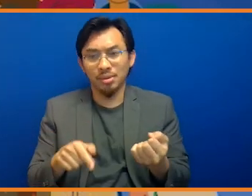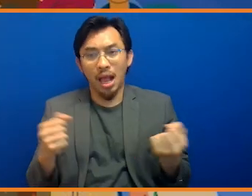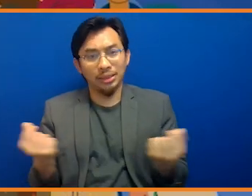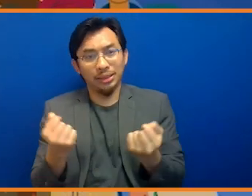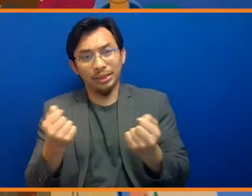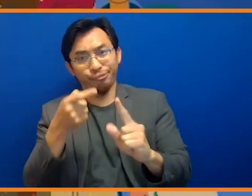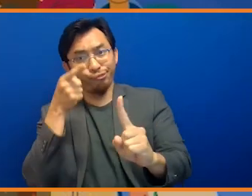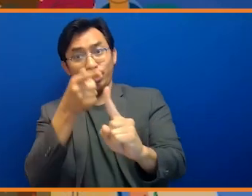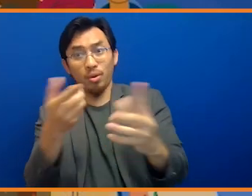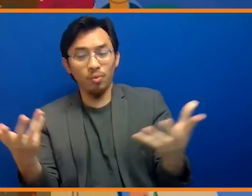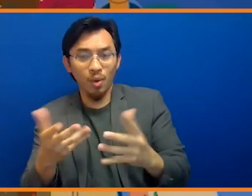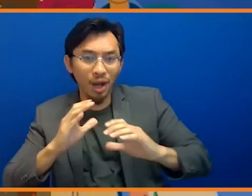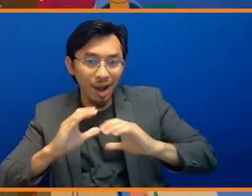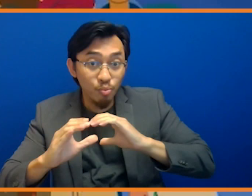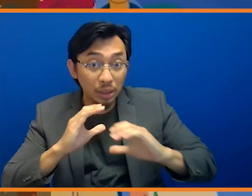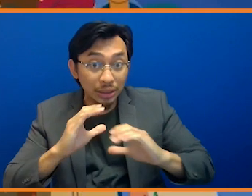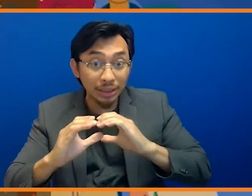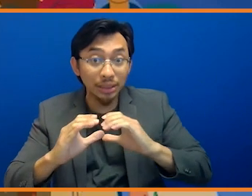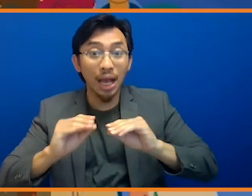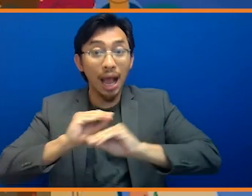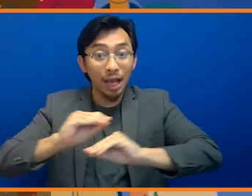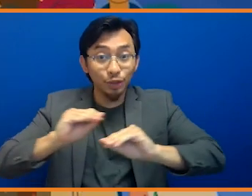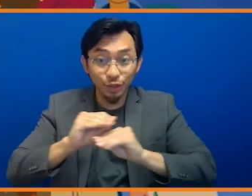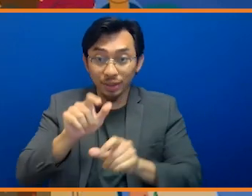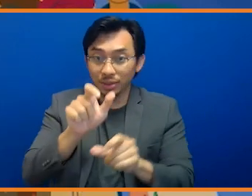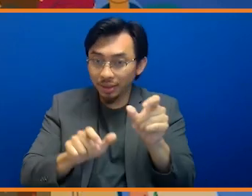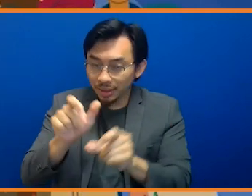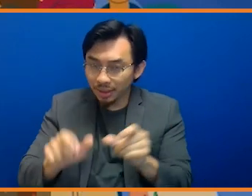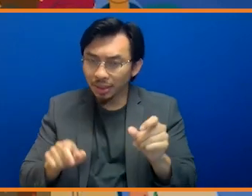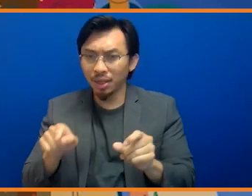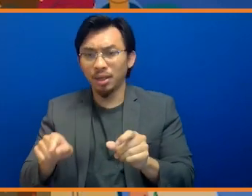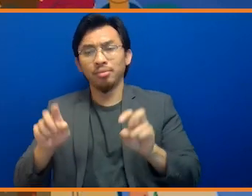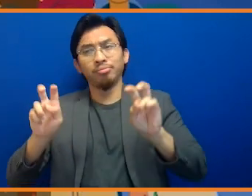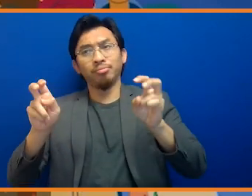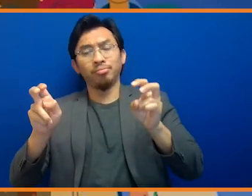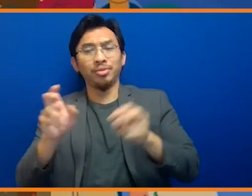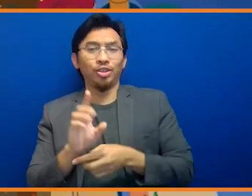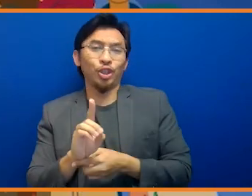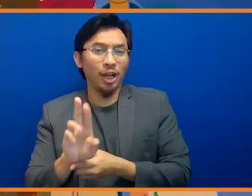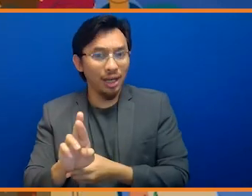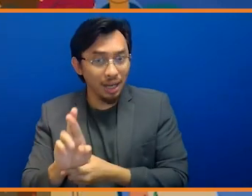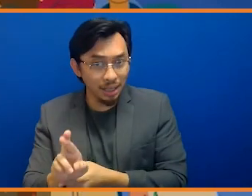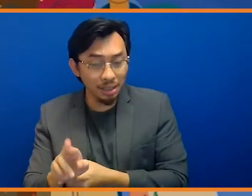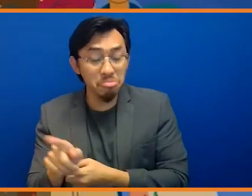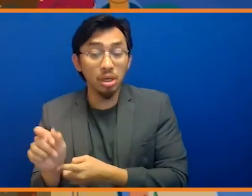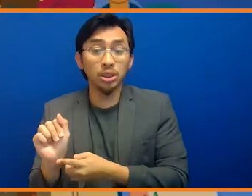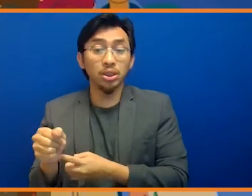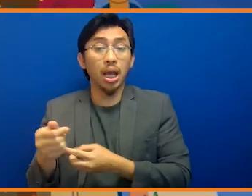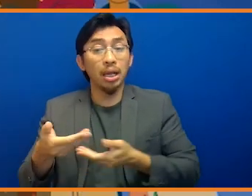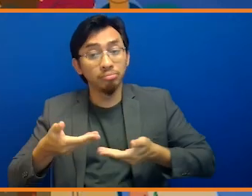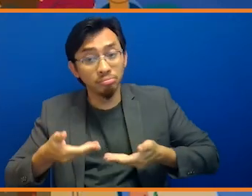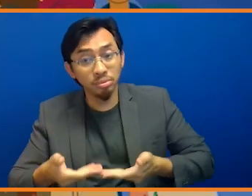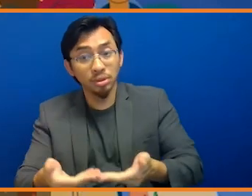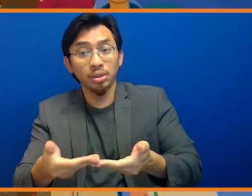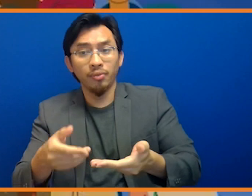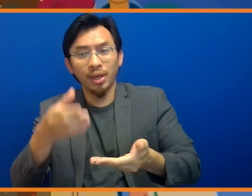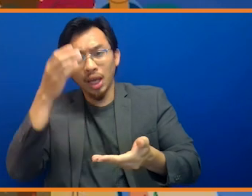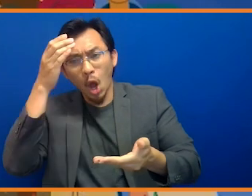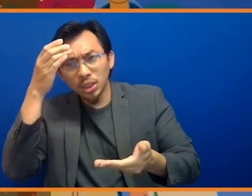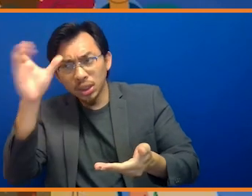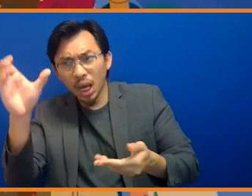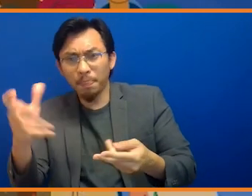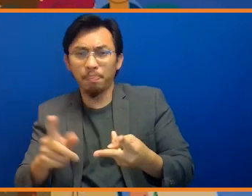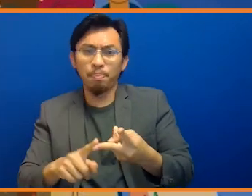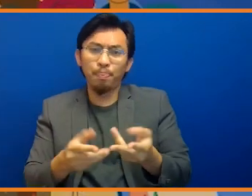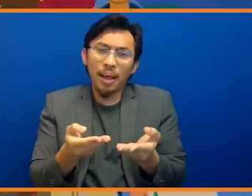action to communicate, to educate people about disaster risk management. And they can provide some concept and the material,